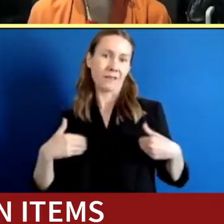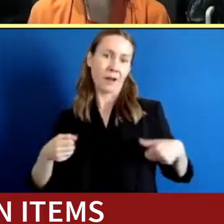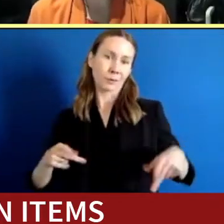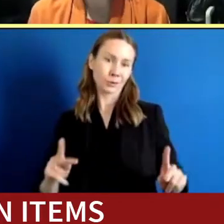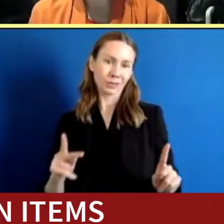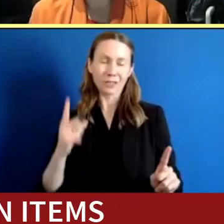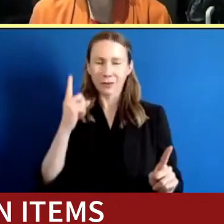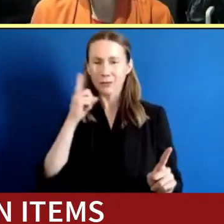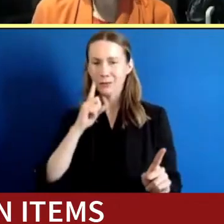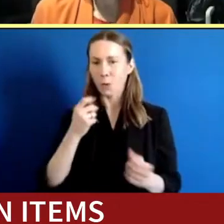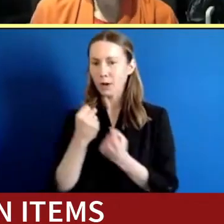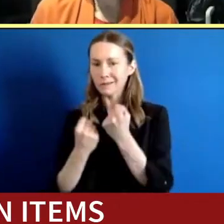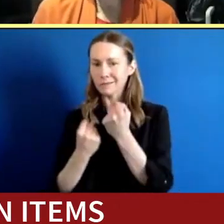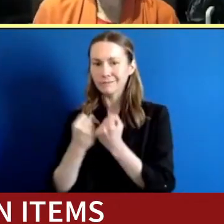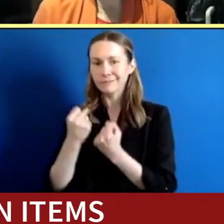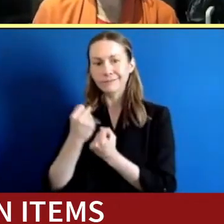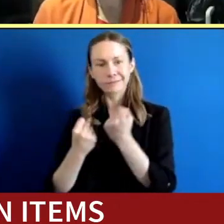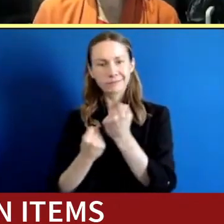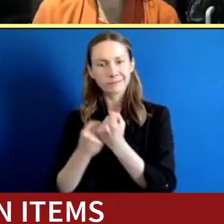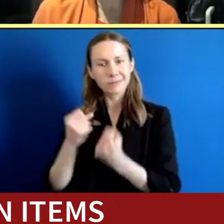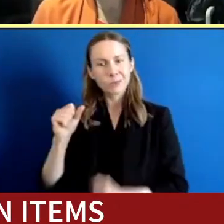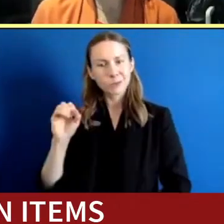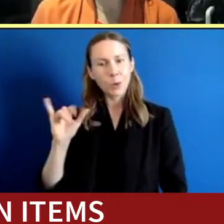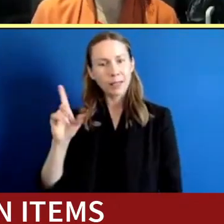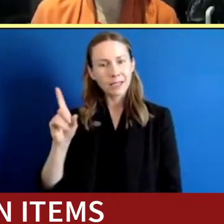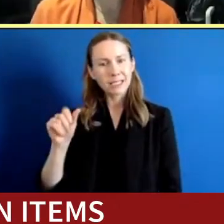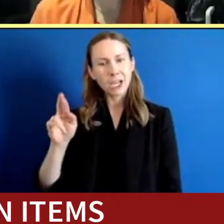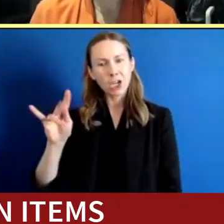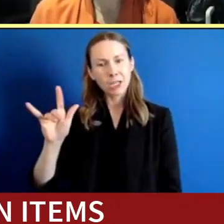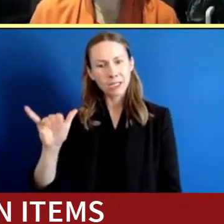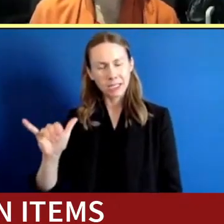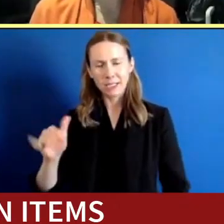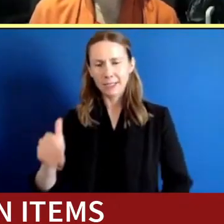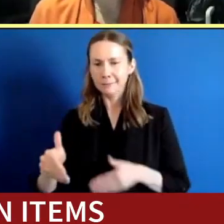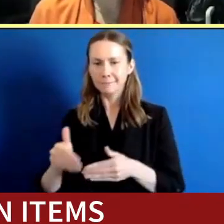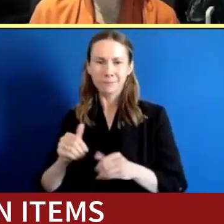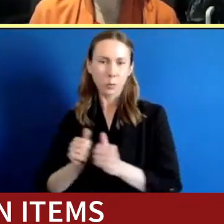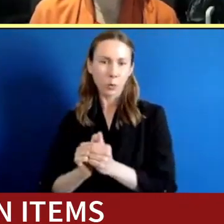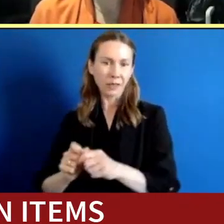that solidarity across